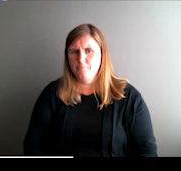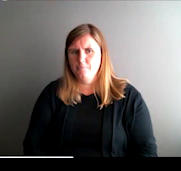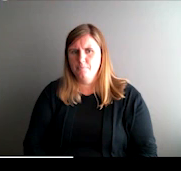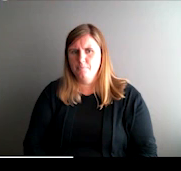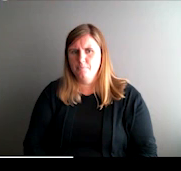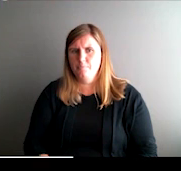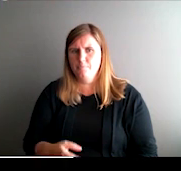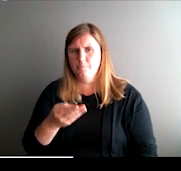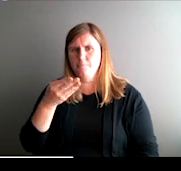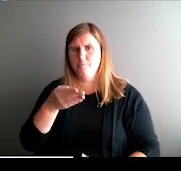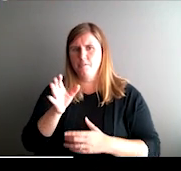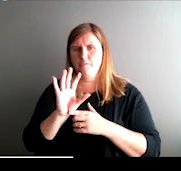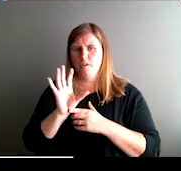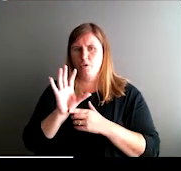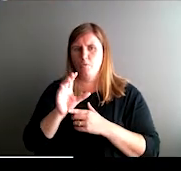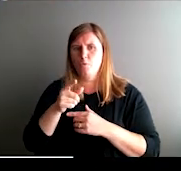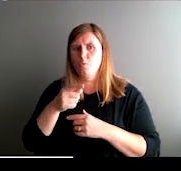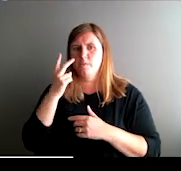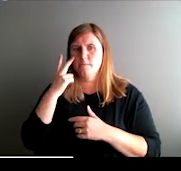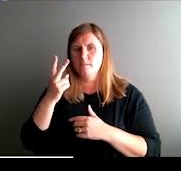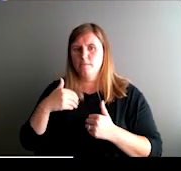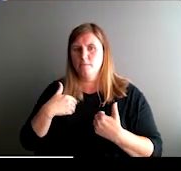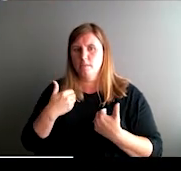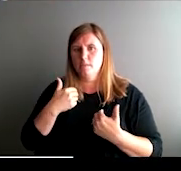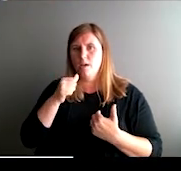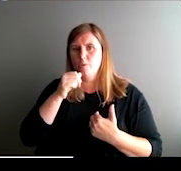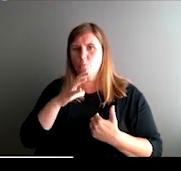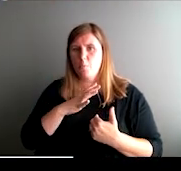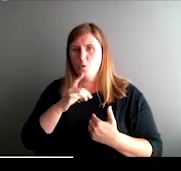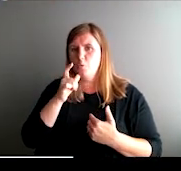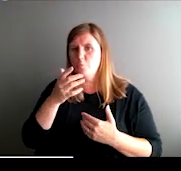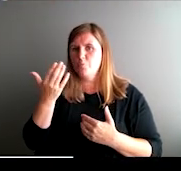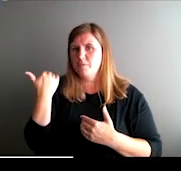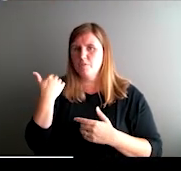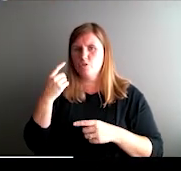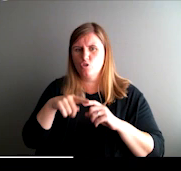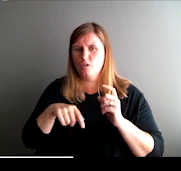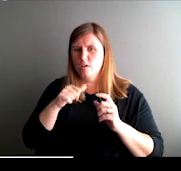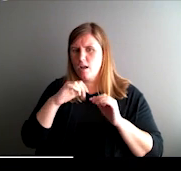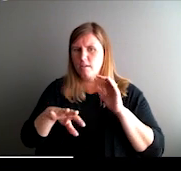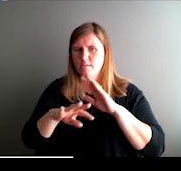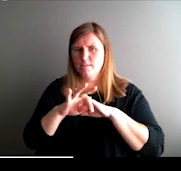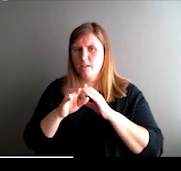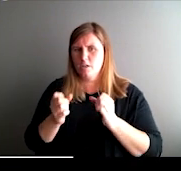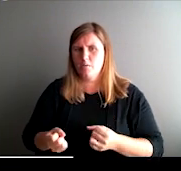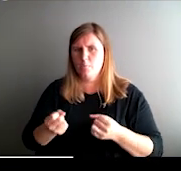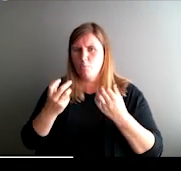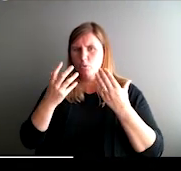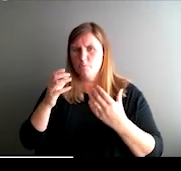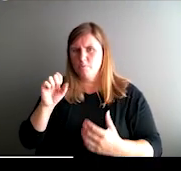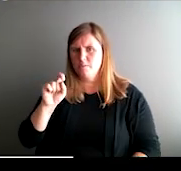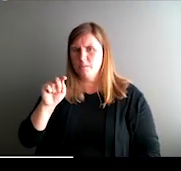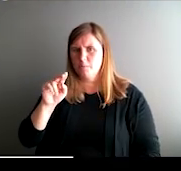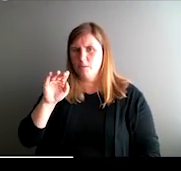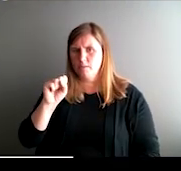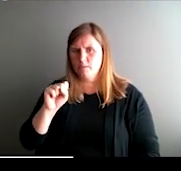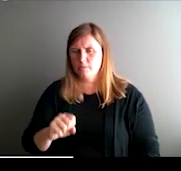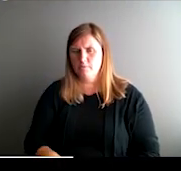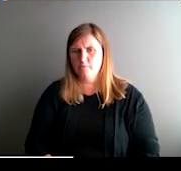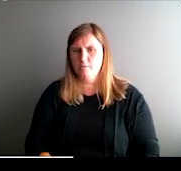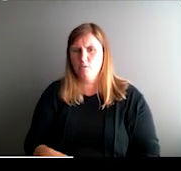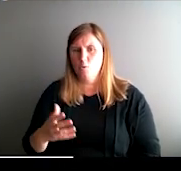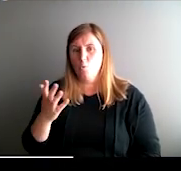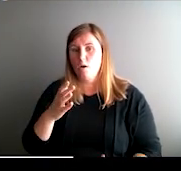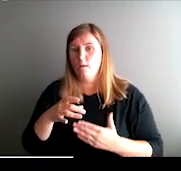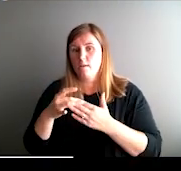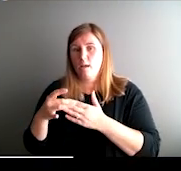This is the video, and what you're going to see here is a young lady who previously could not select multiple stimuli. What